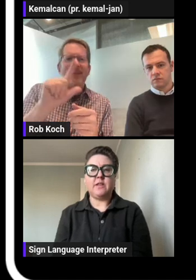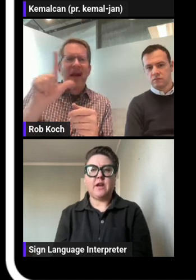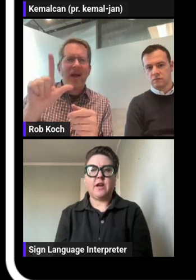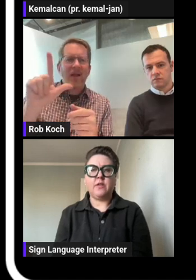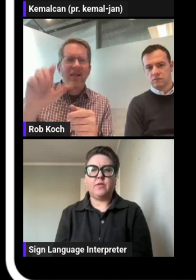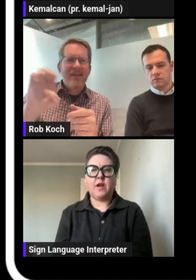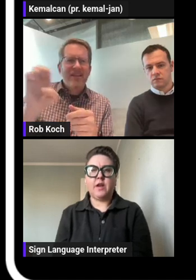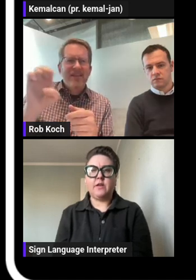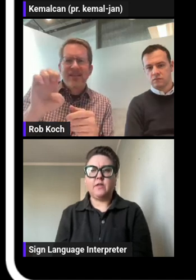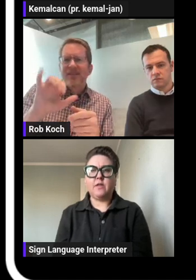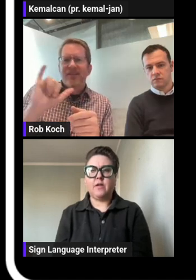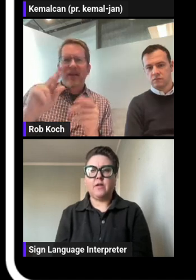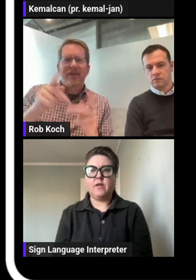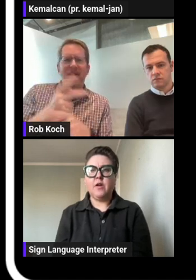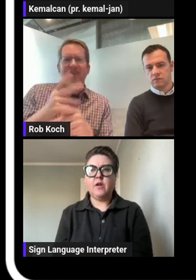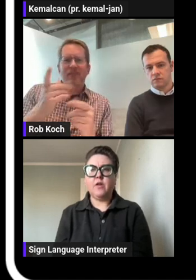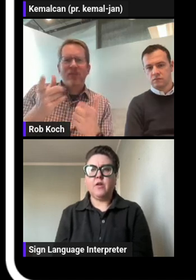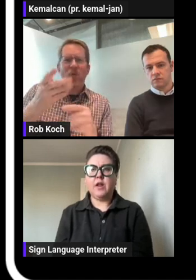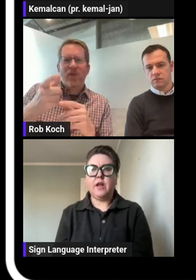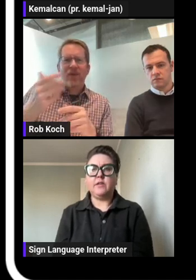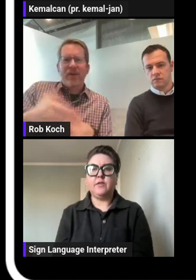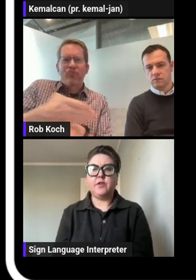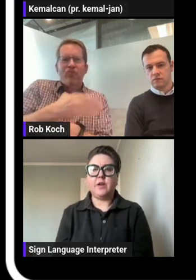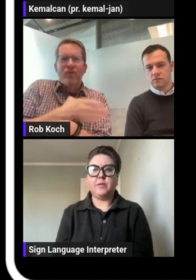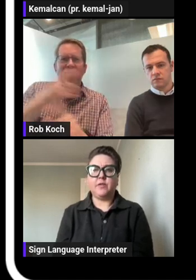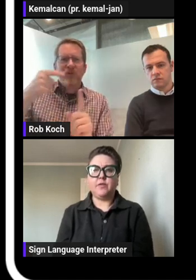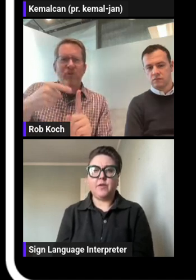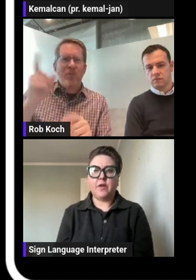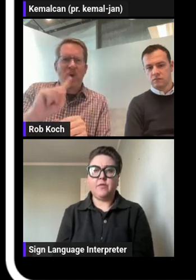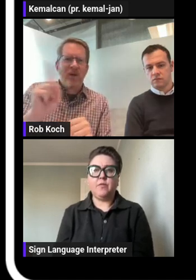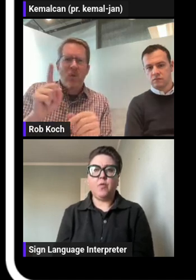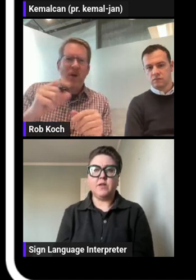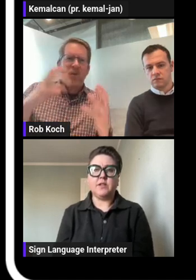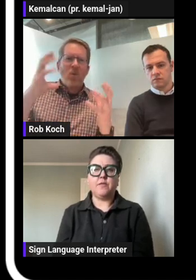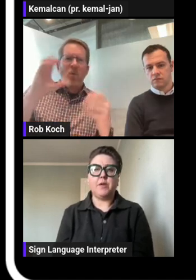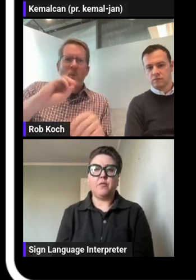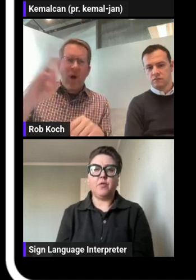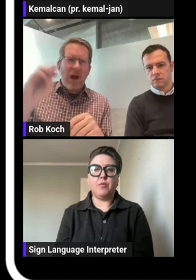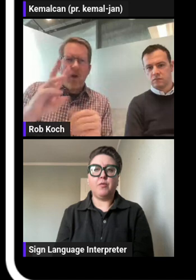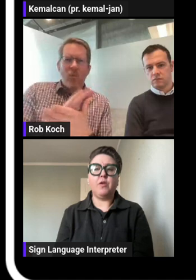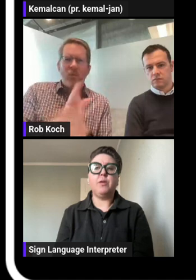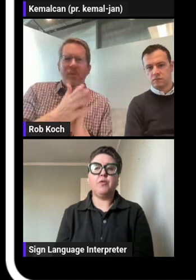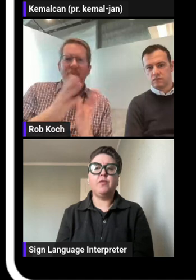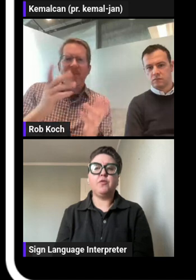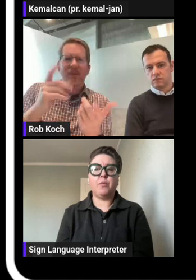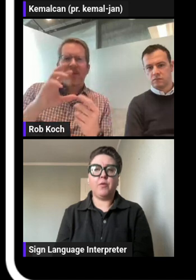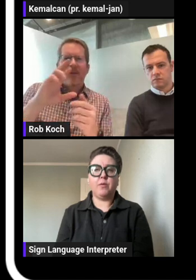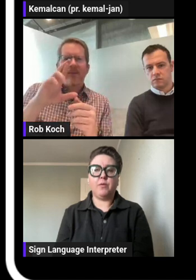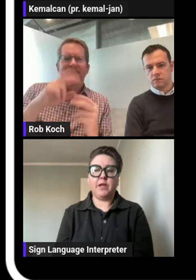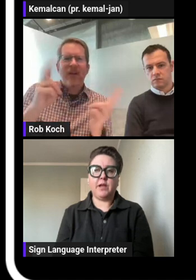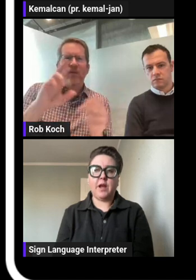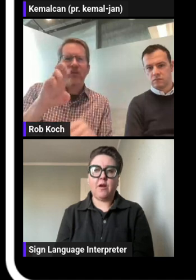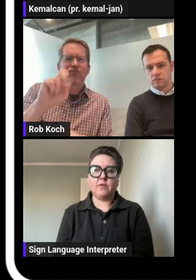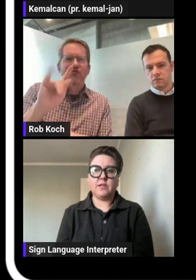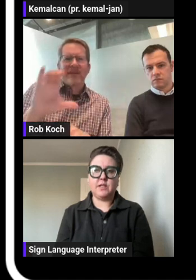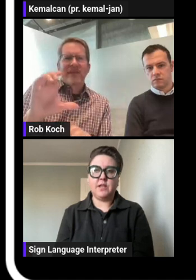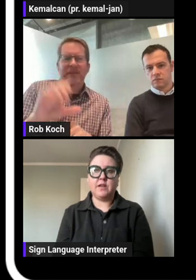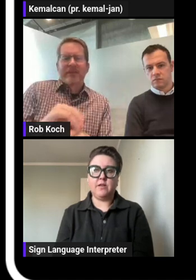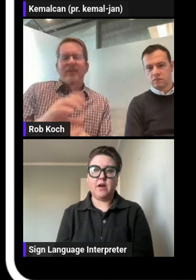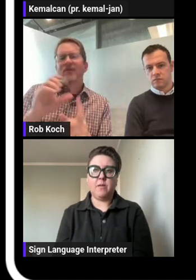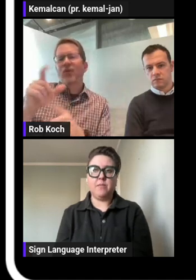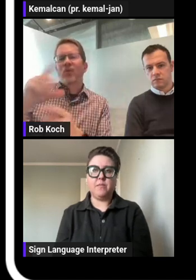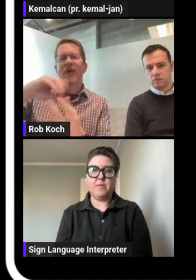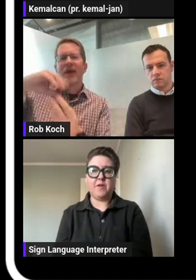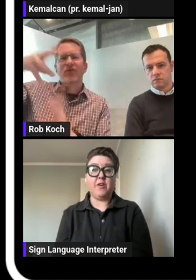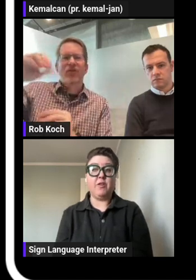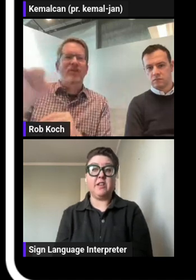diffusion and things like that, right? And different types of ones that have been improved to a point where we can now see